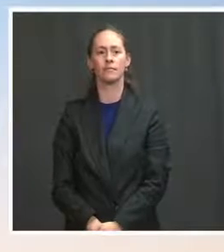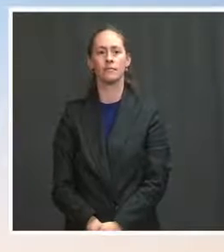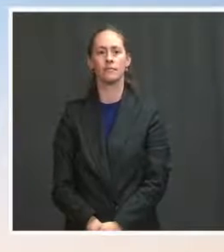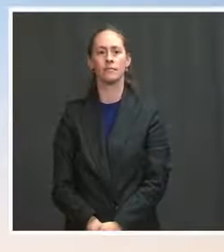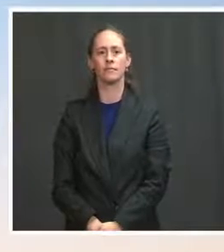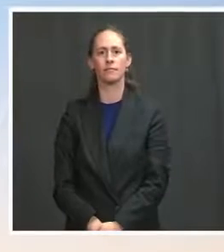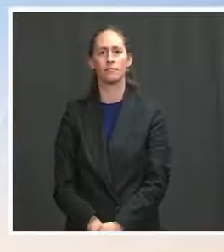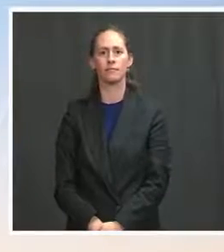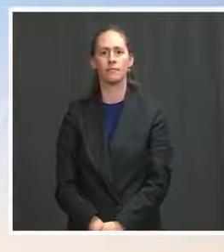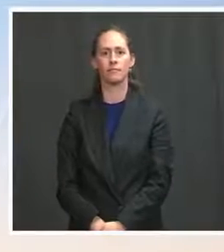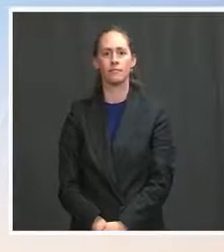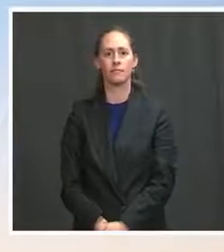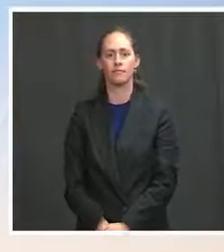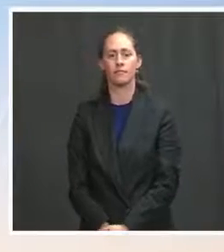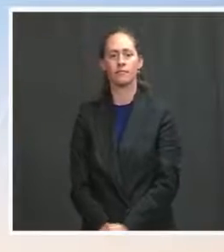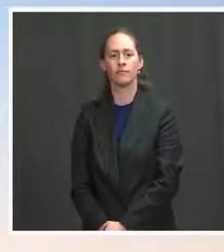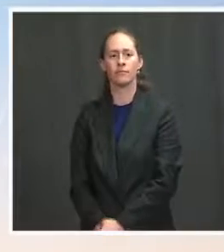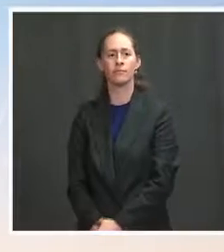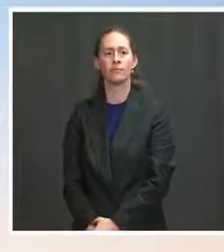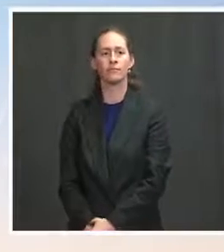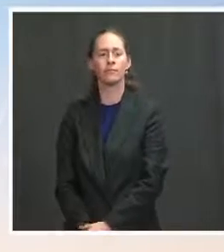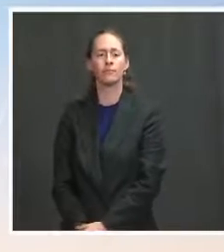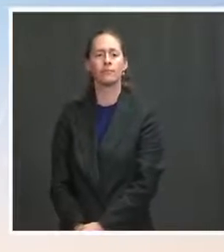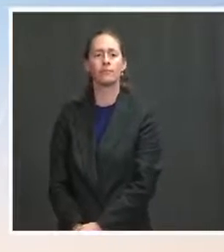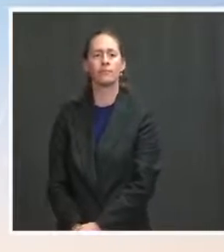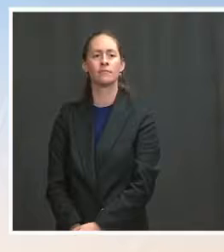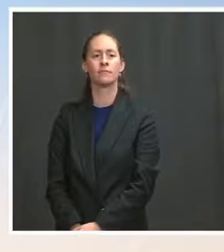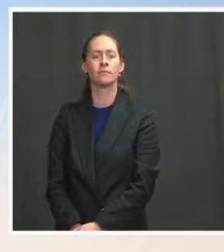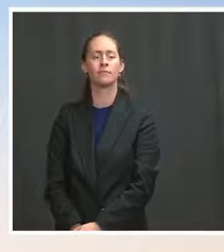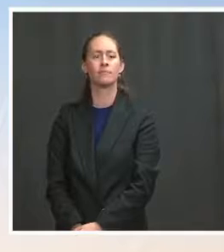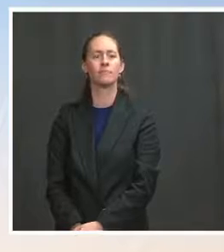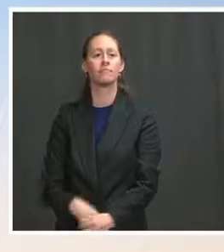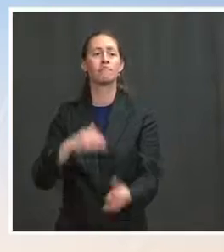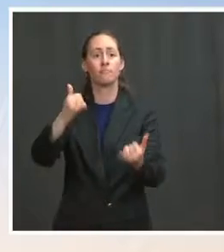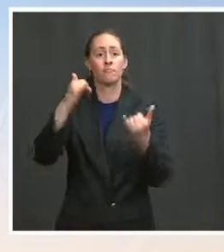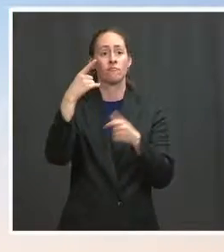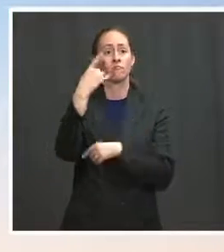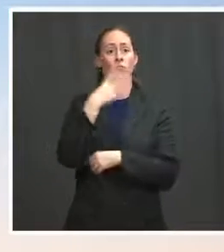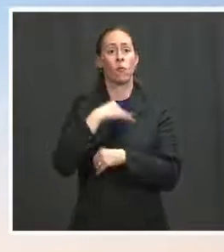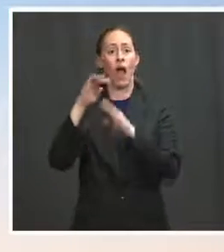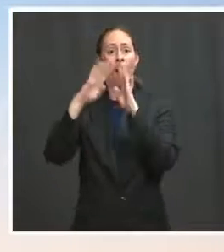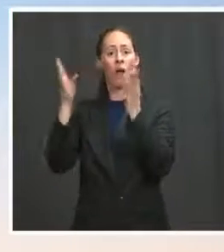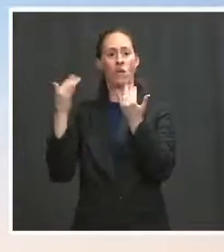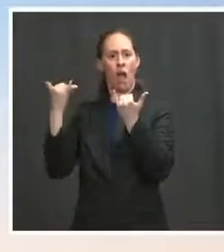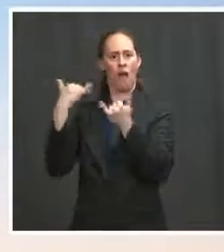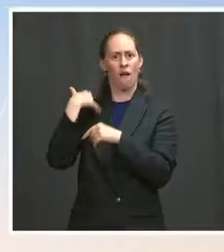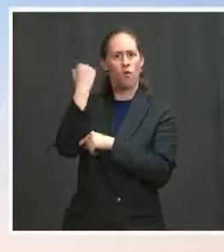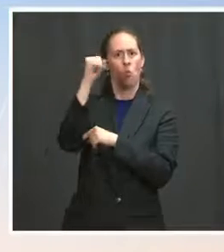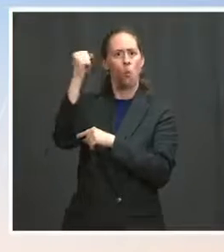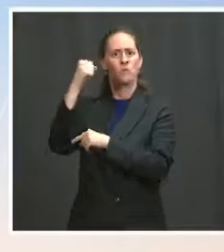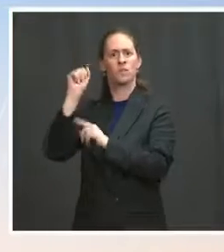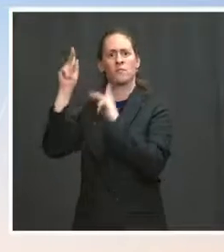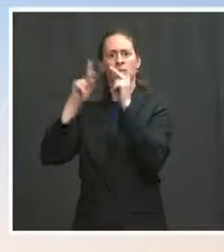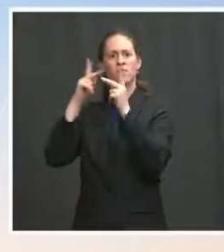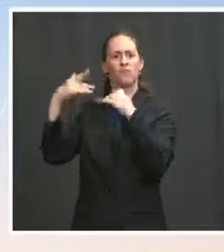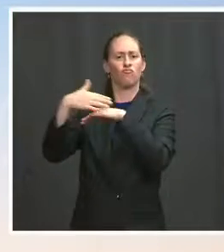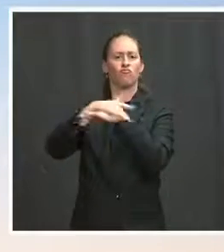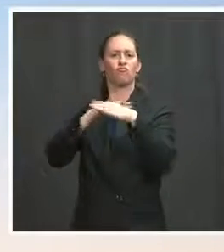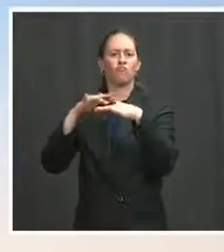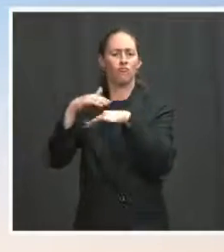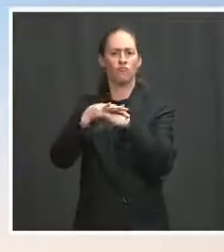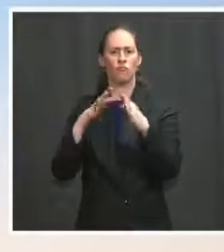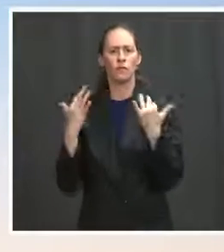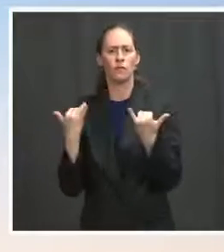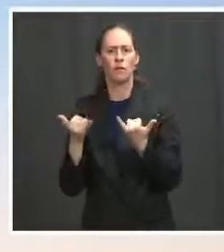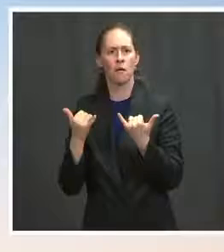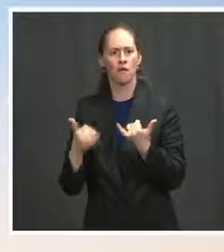outside the White House, they are waiting and they have a high expectation from today's two presidents meeting. Do you have